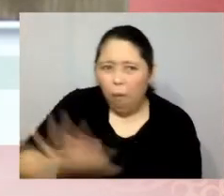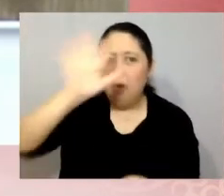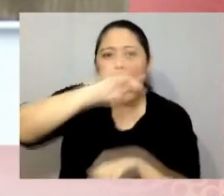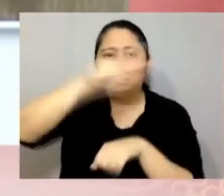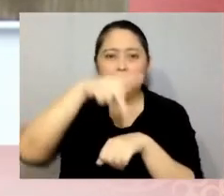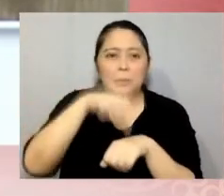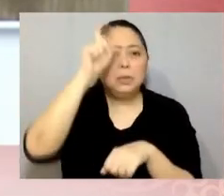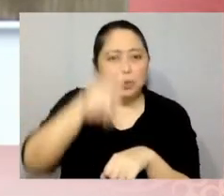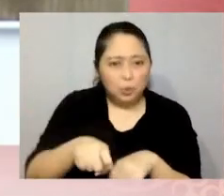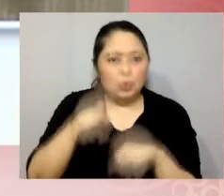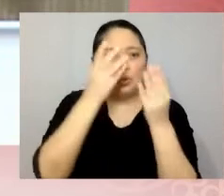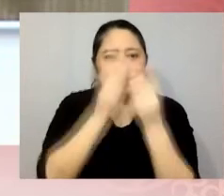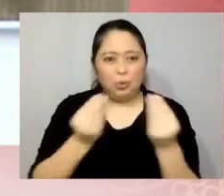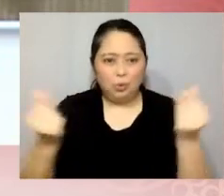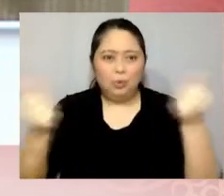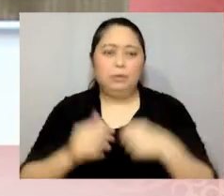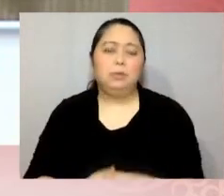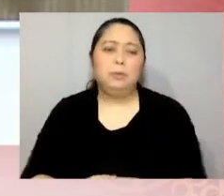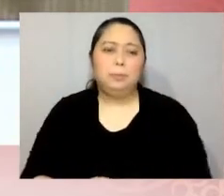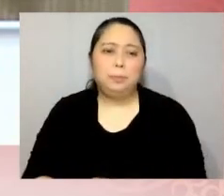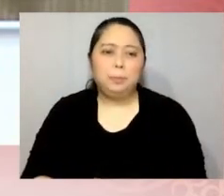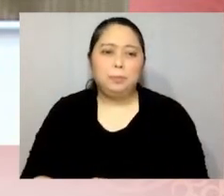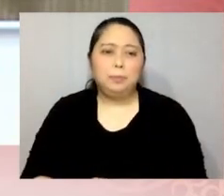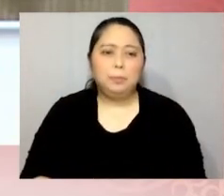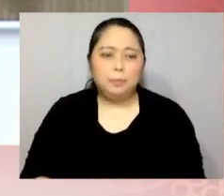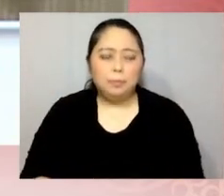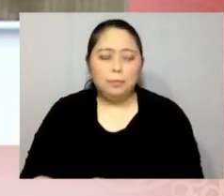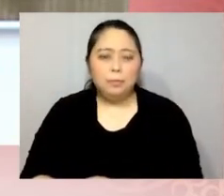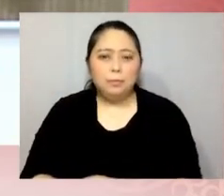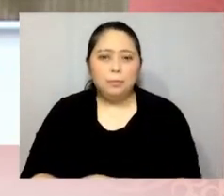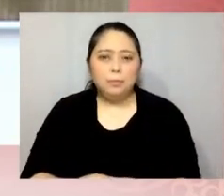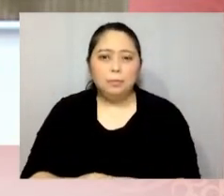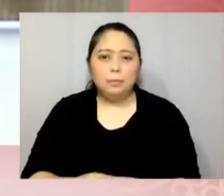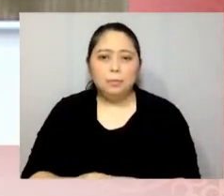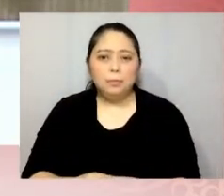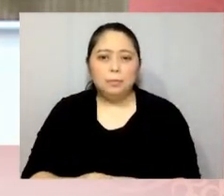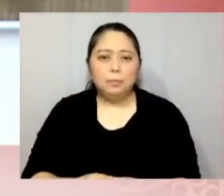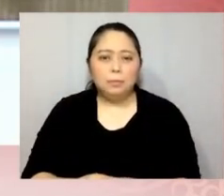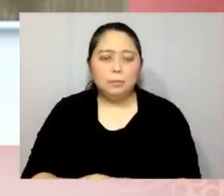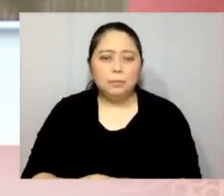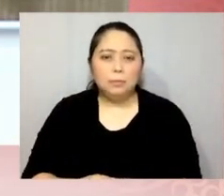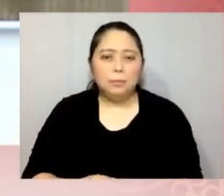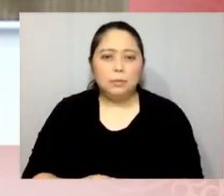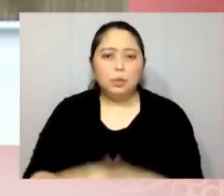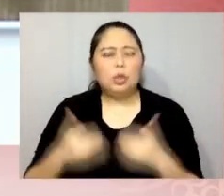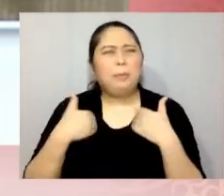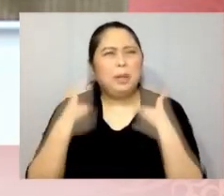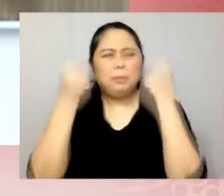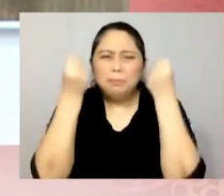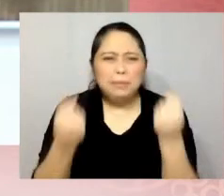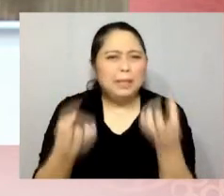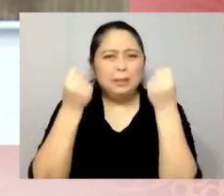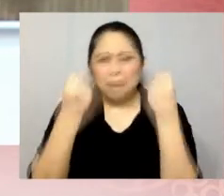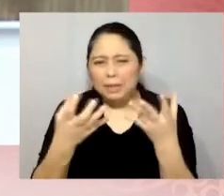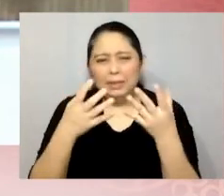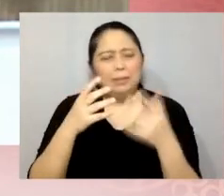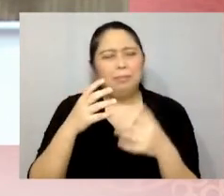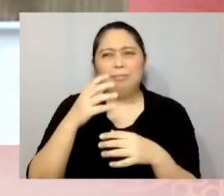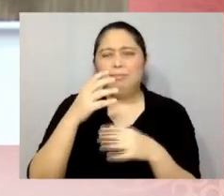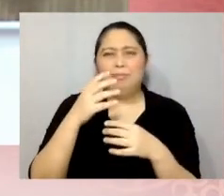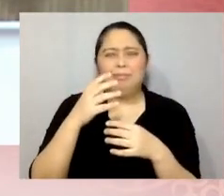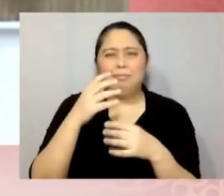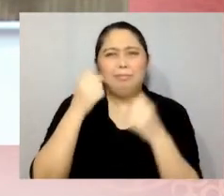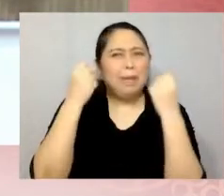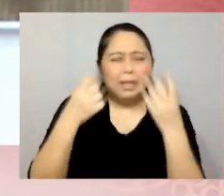probably even Mindanao. It's a national interest. We need to solve this one. Yes. It has been ongoing for the so many